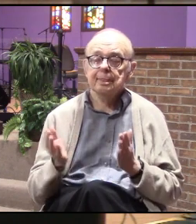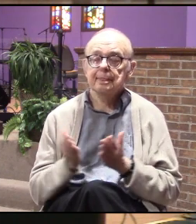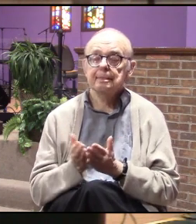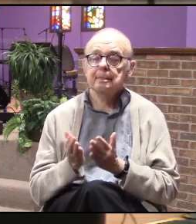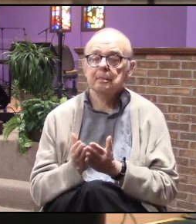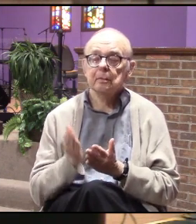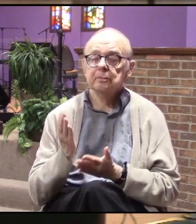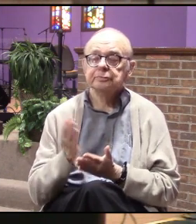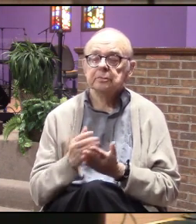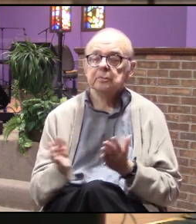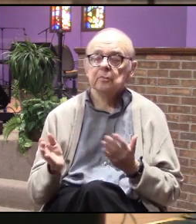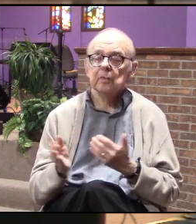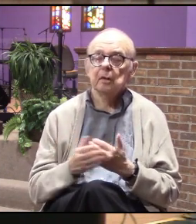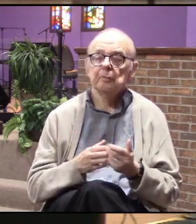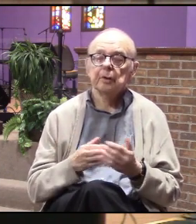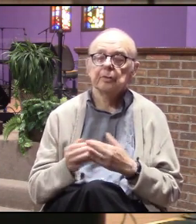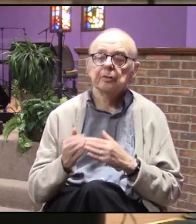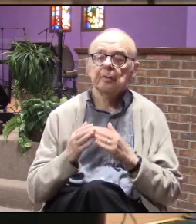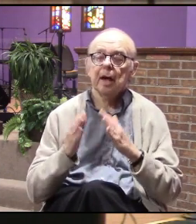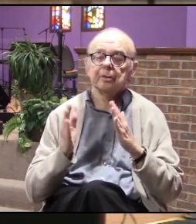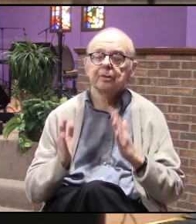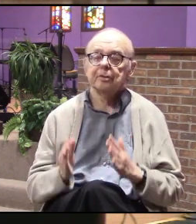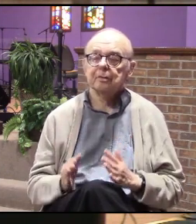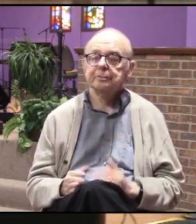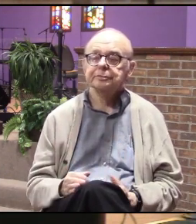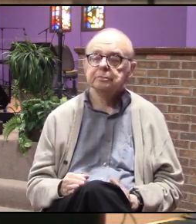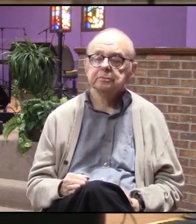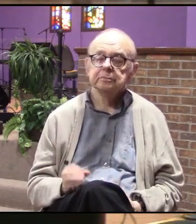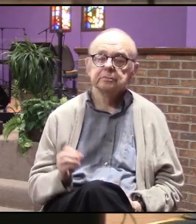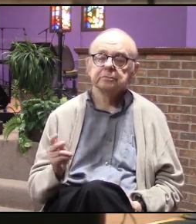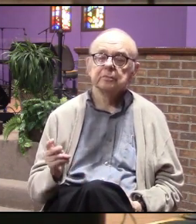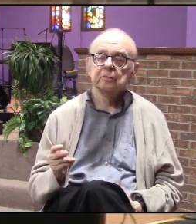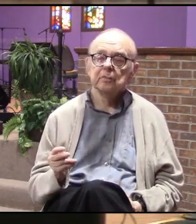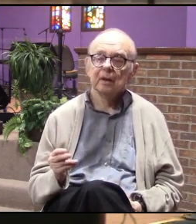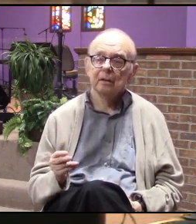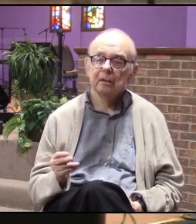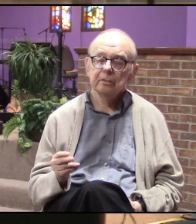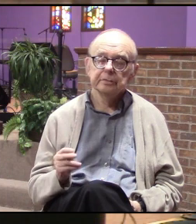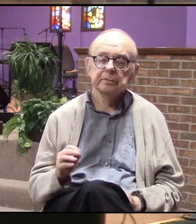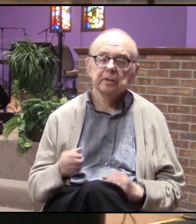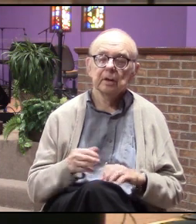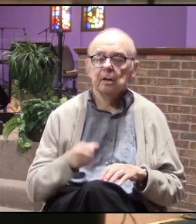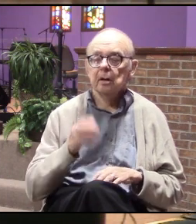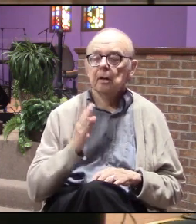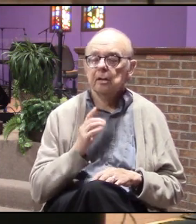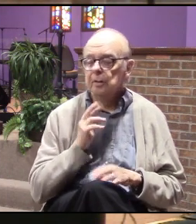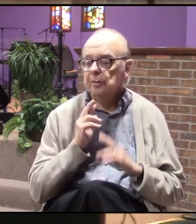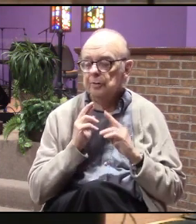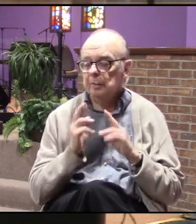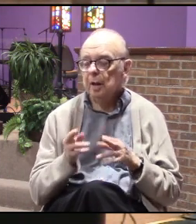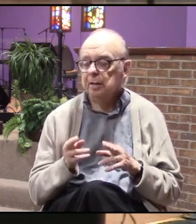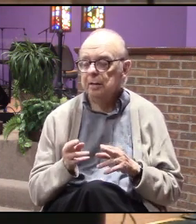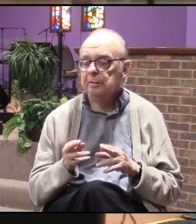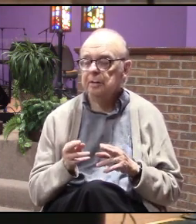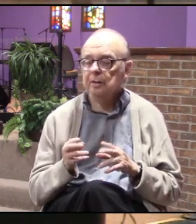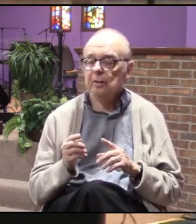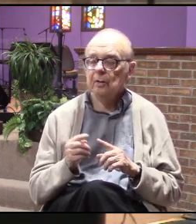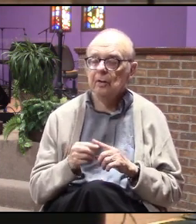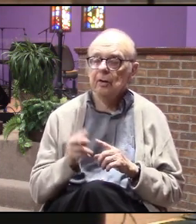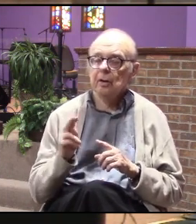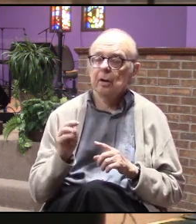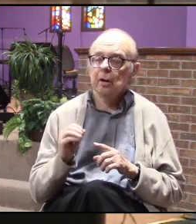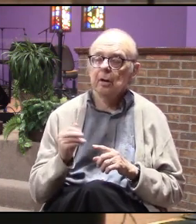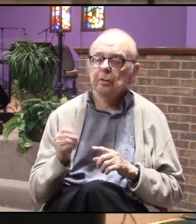boat and go somewhere and build some houses. So, how did God respond to